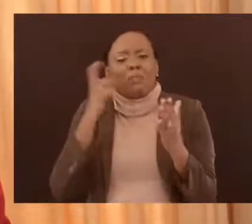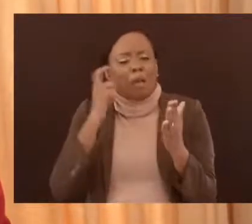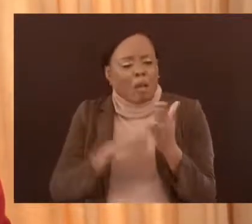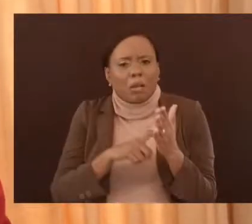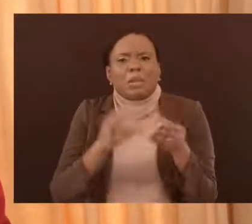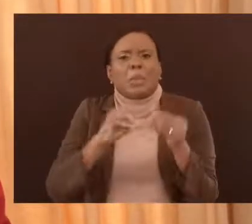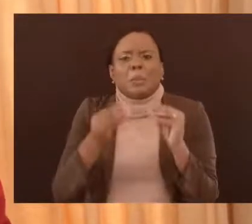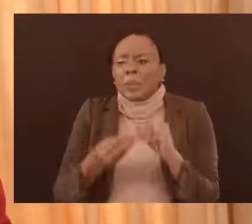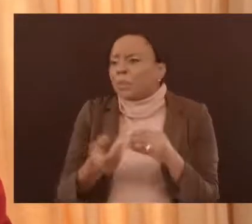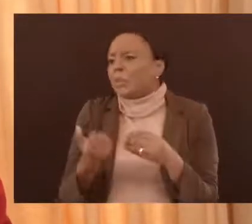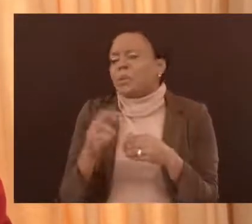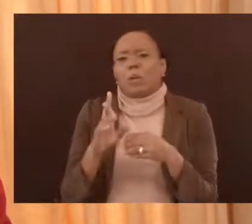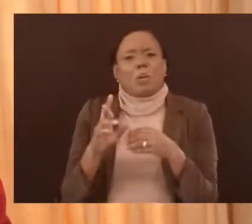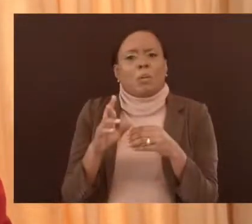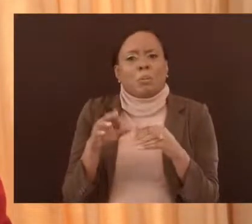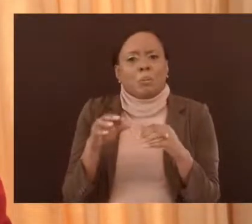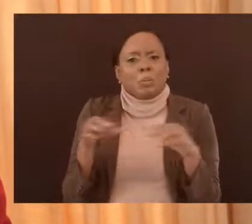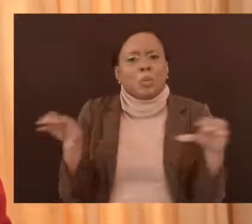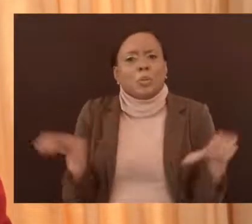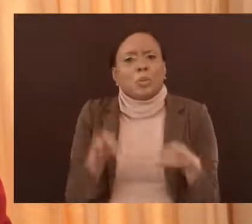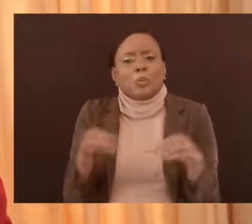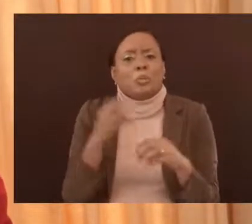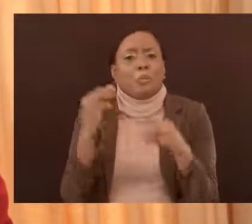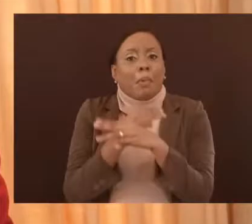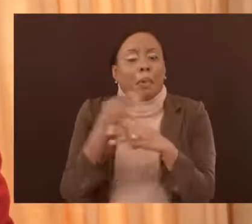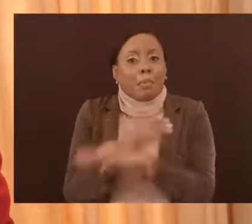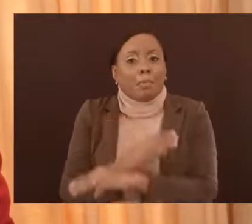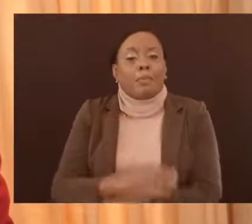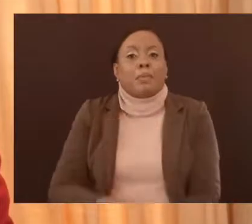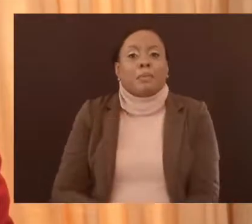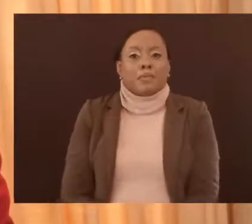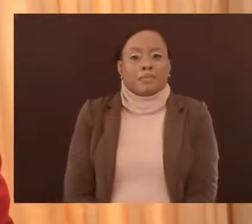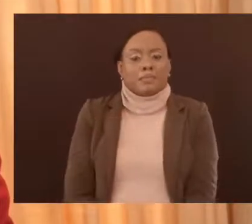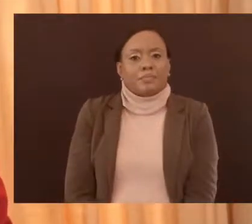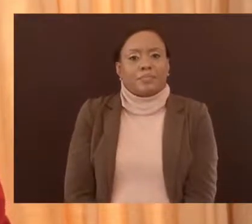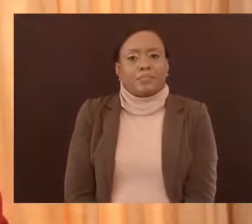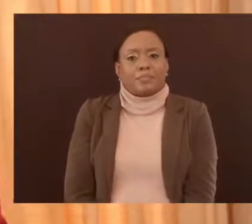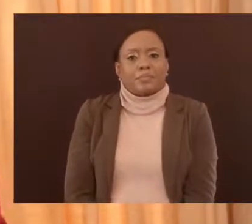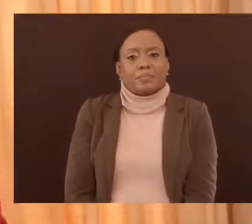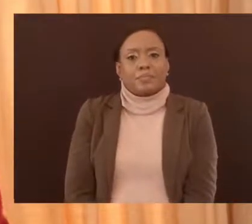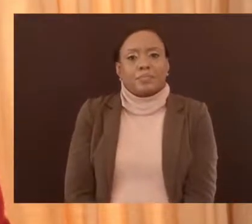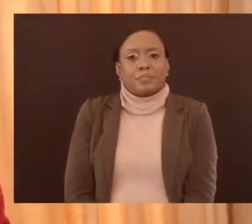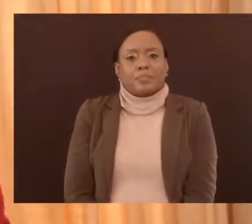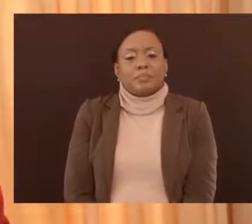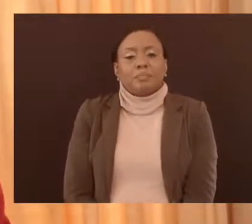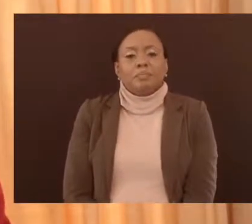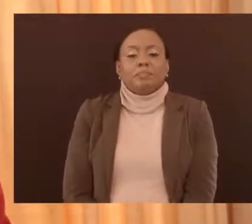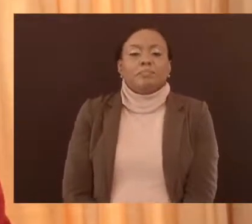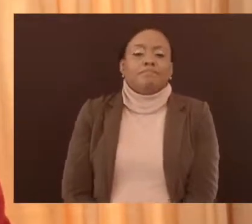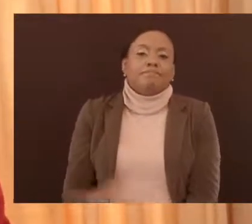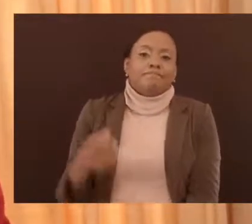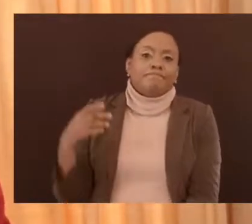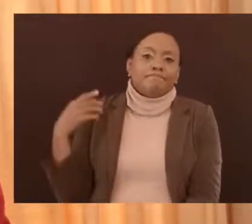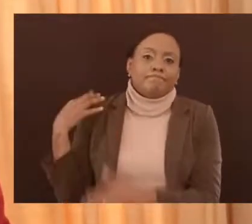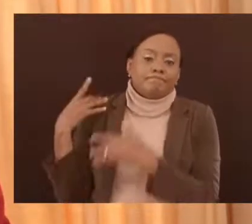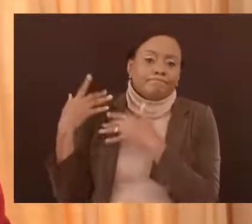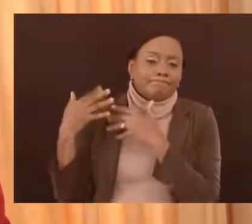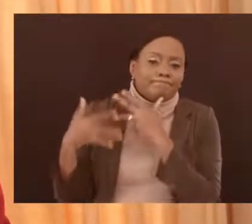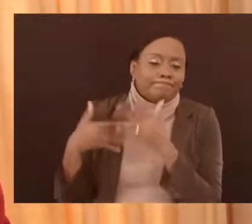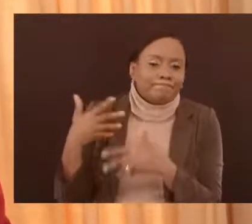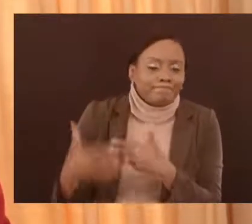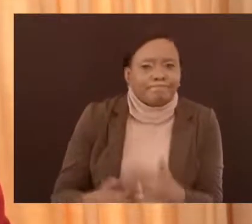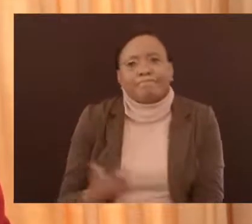number operations. In relation to our special requests, over the past few years, we have sought to accommodate